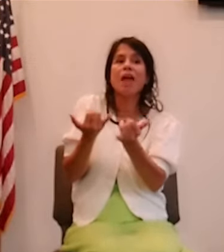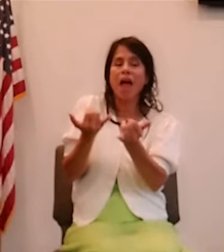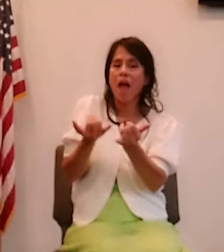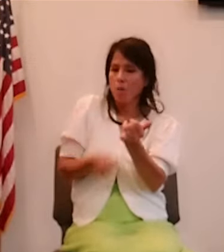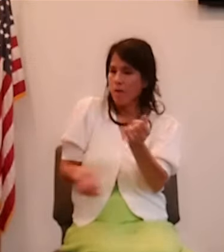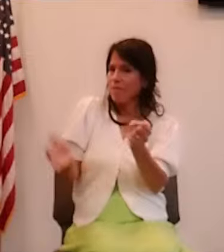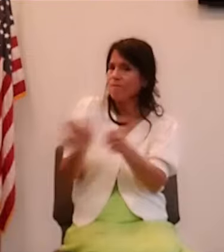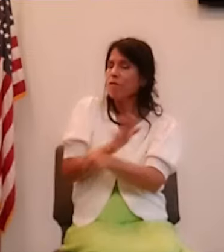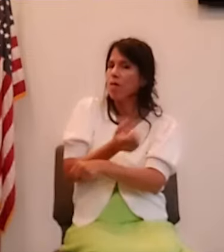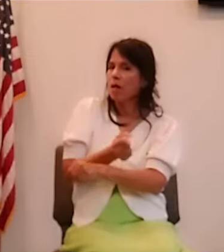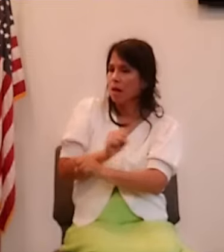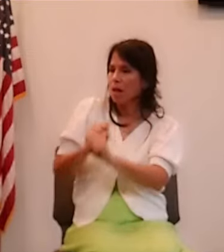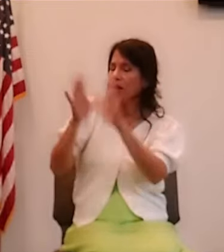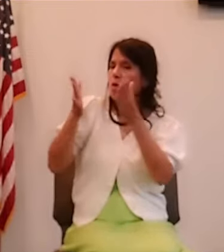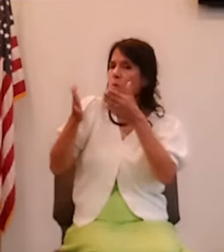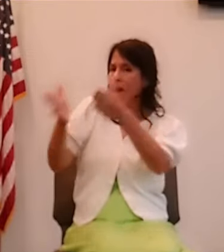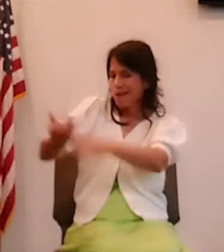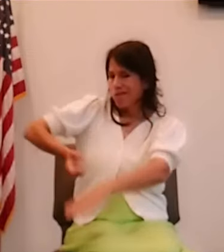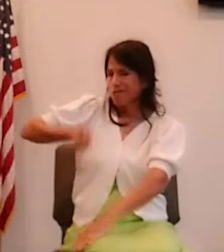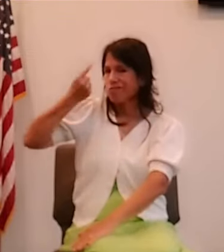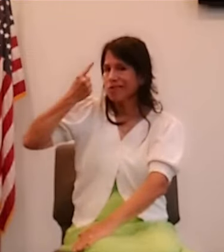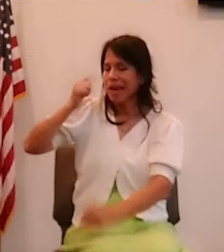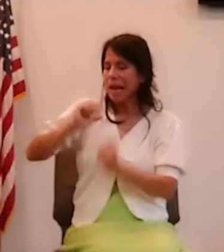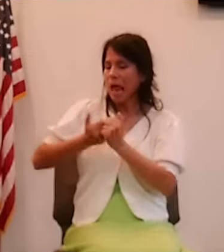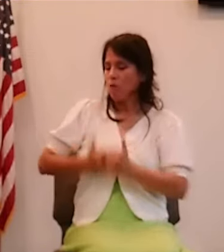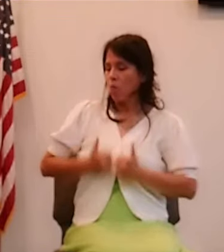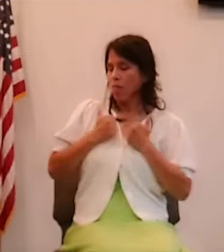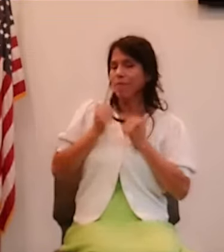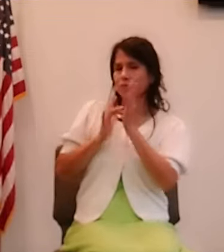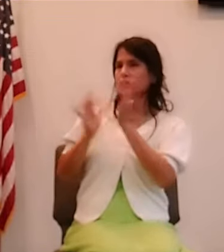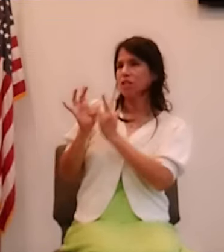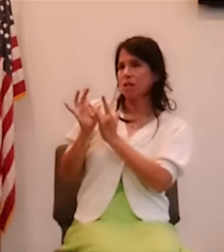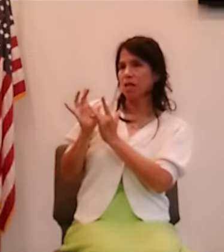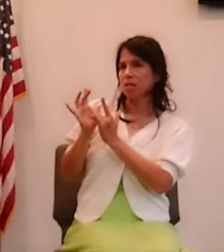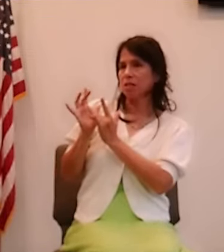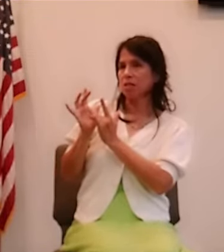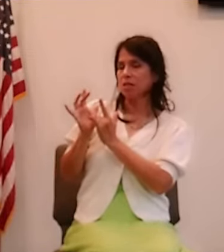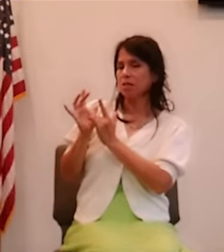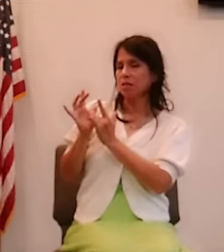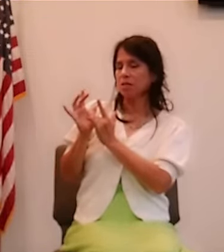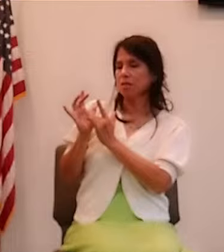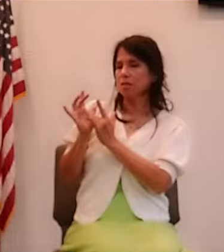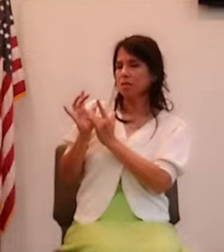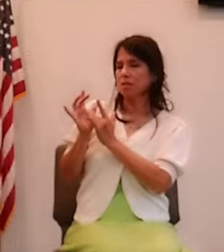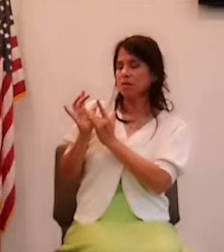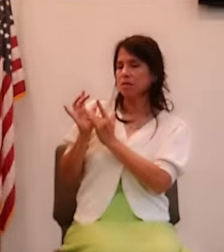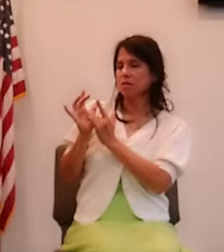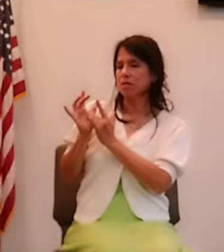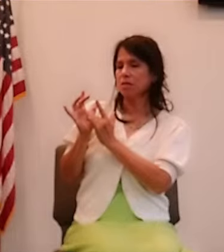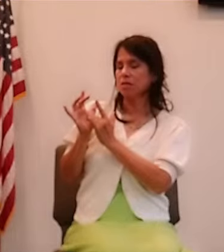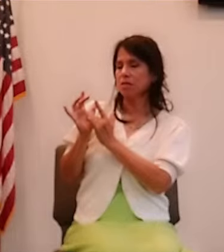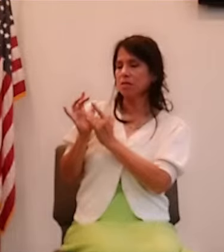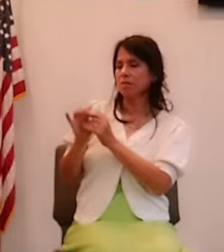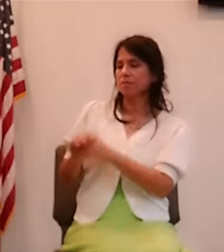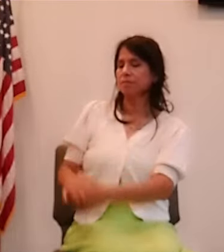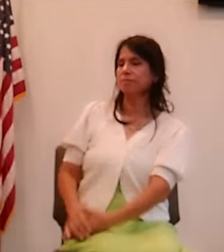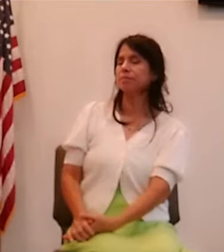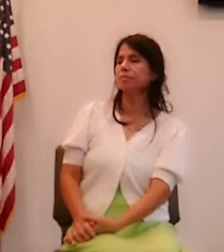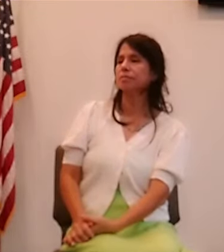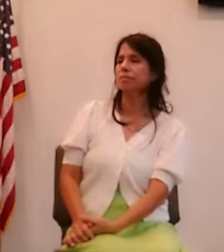understanding how we will live for Christ. The difference isn't just the crying out, it's